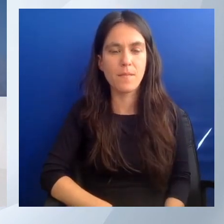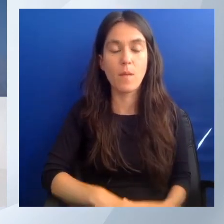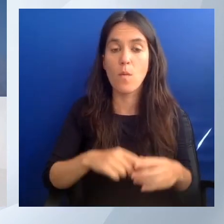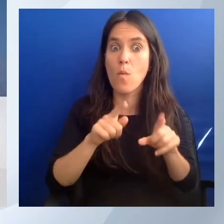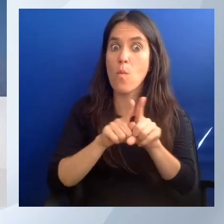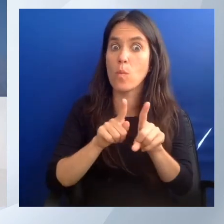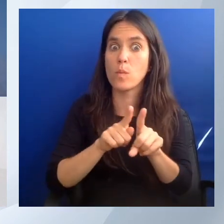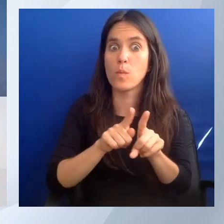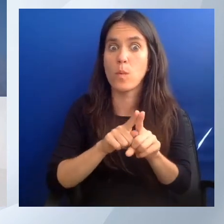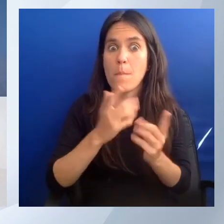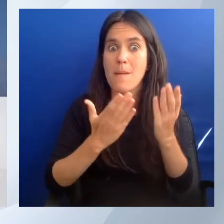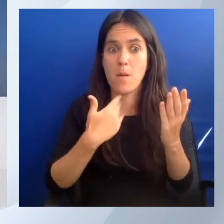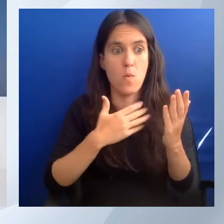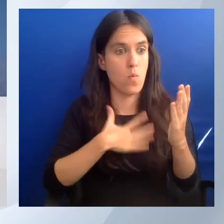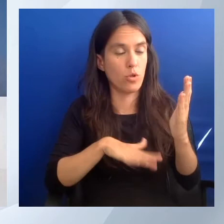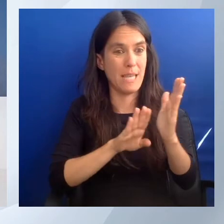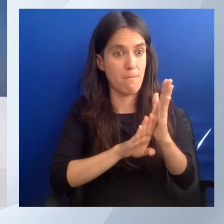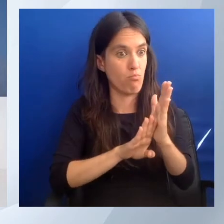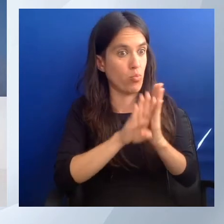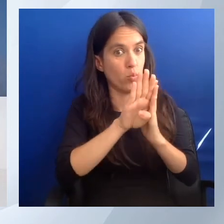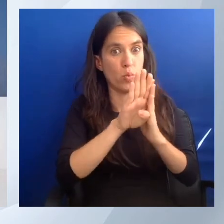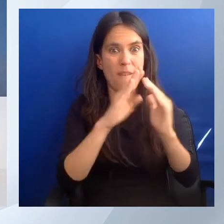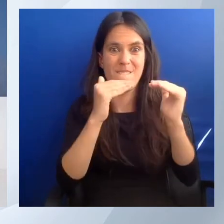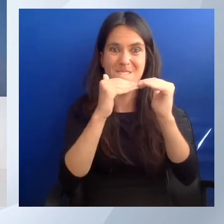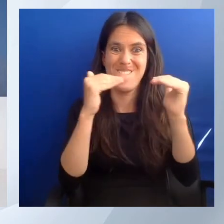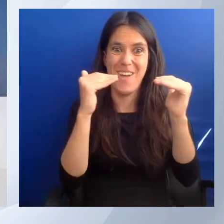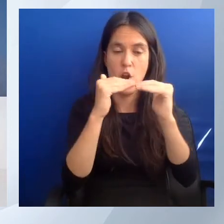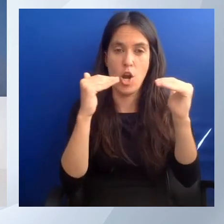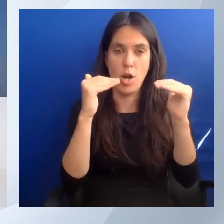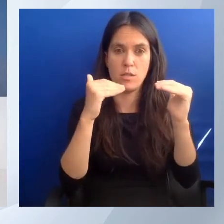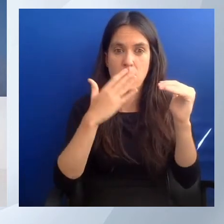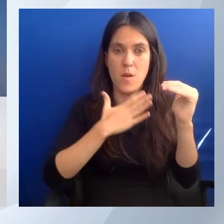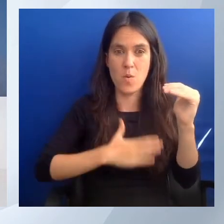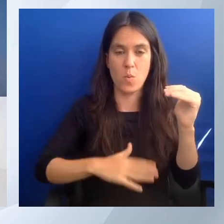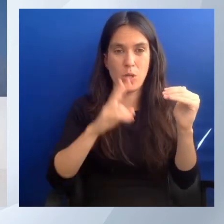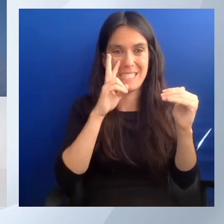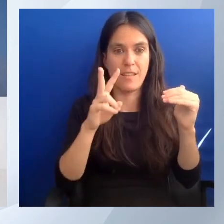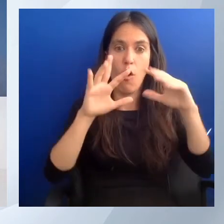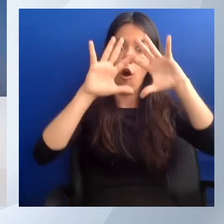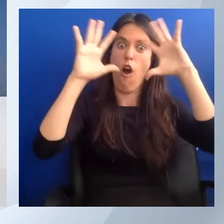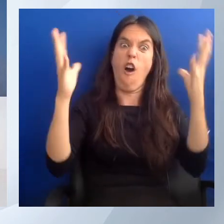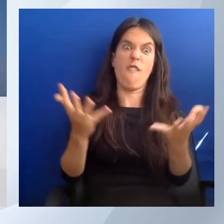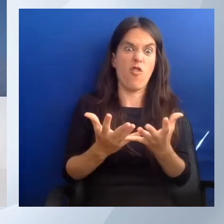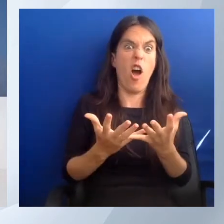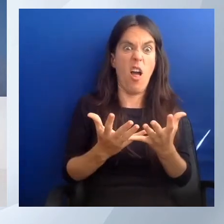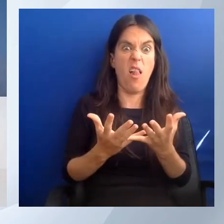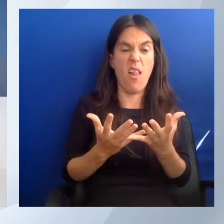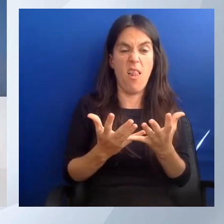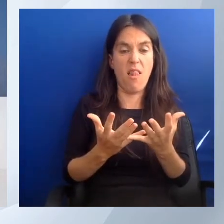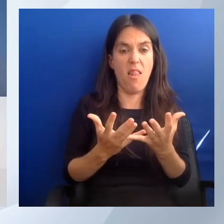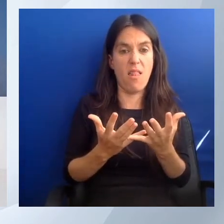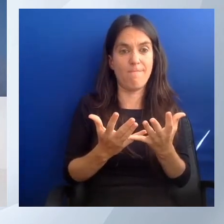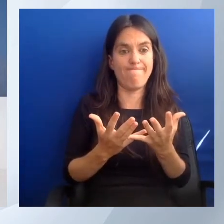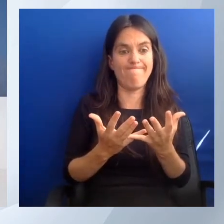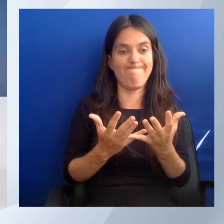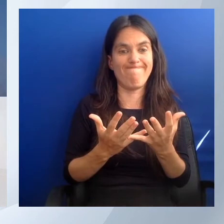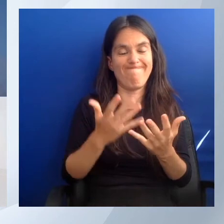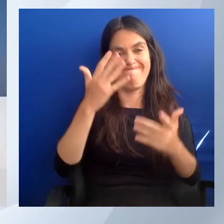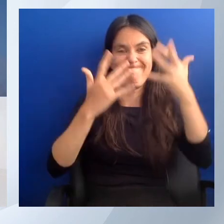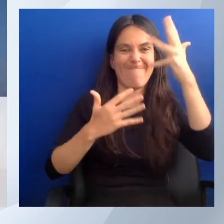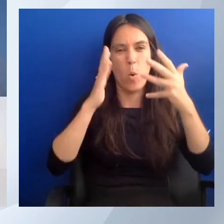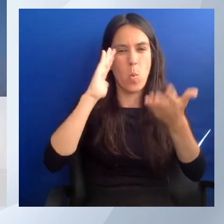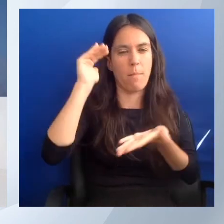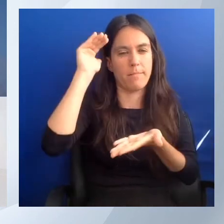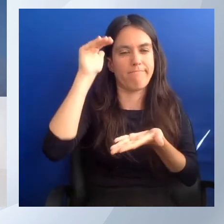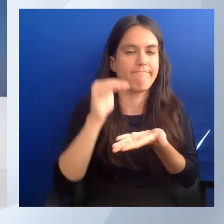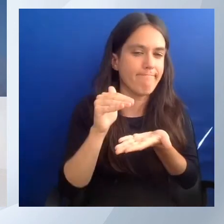improve fairness in your model, you have to be aware that the overall performance is going to drop slightly. This may or may not be a